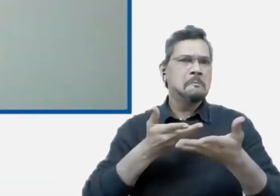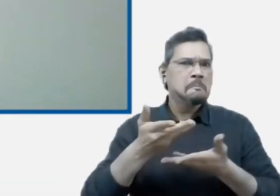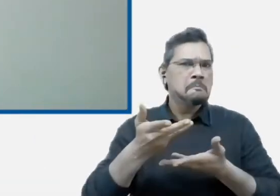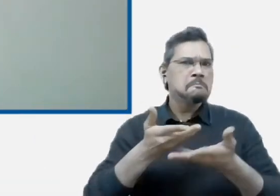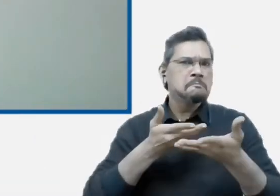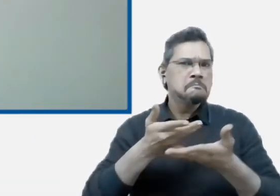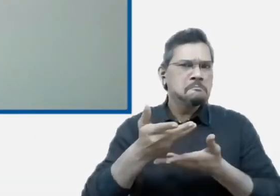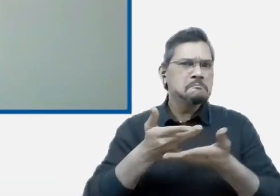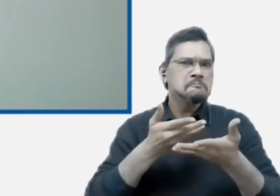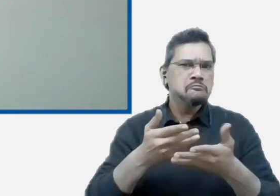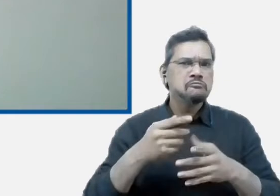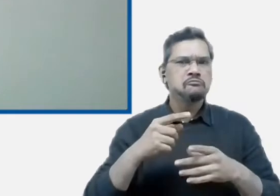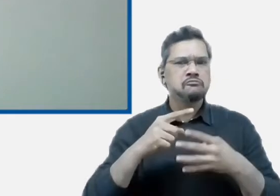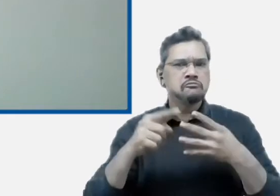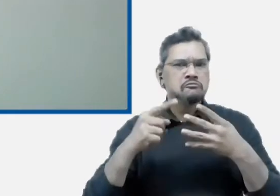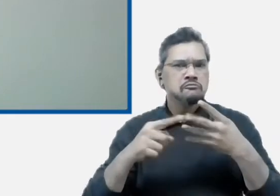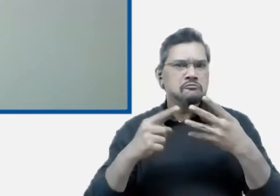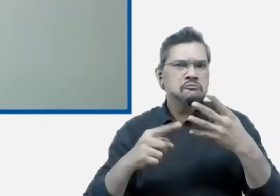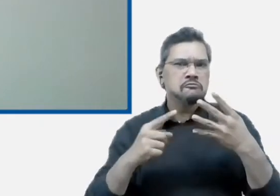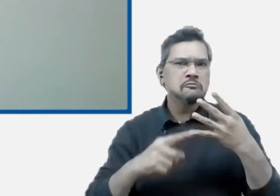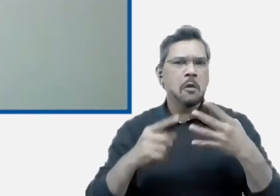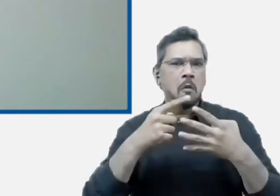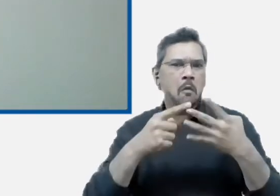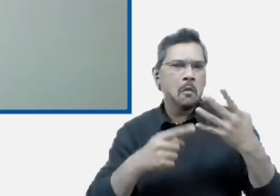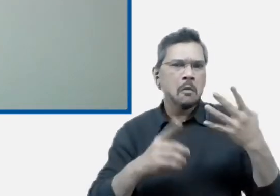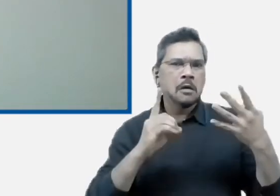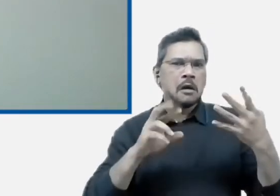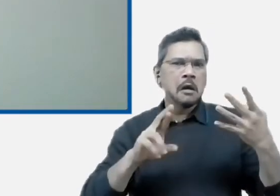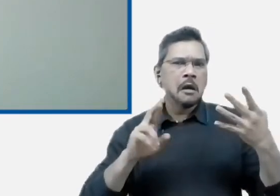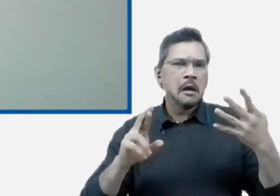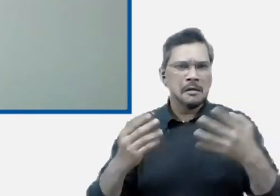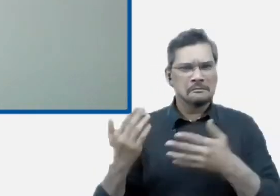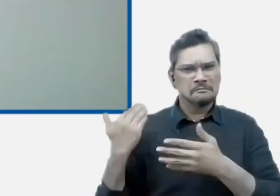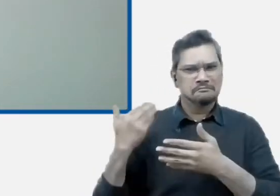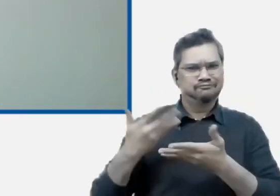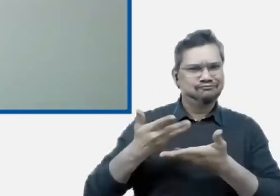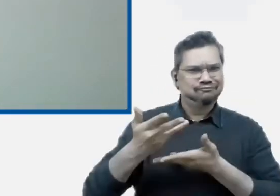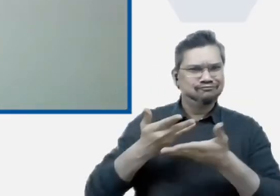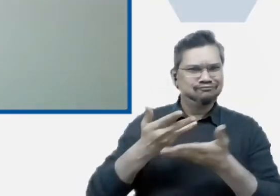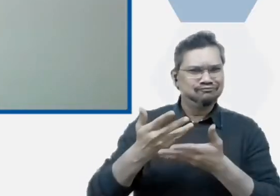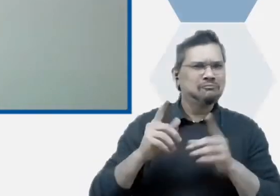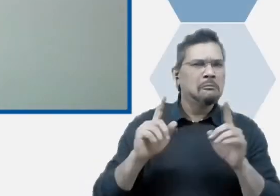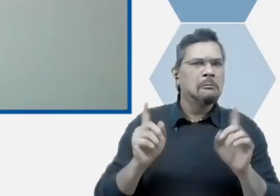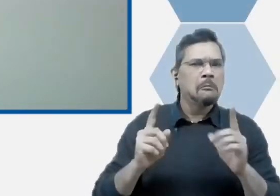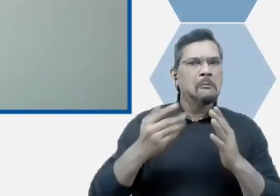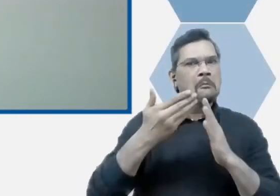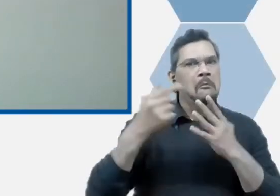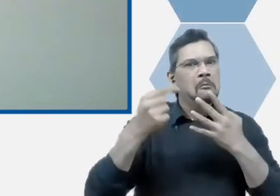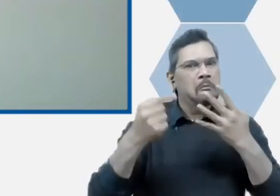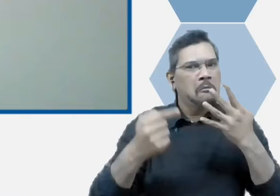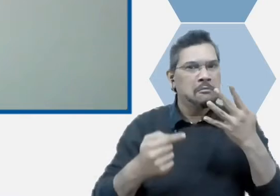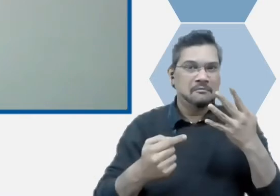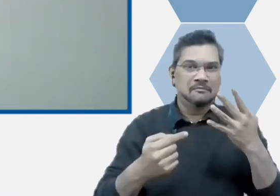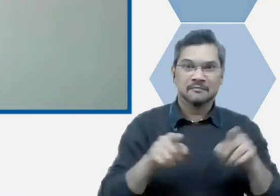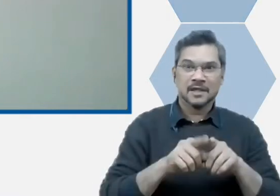on Disaster Risk Reduction, namely the PO matrix for 2021 to 2025 and the draft